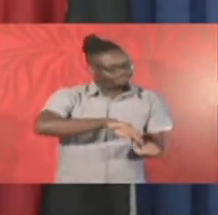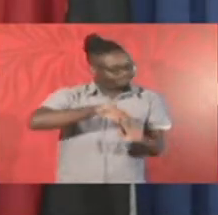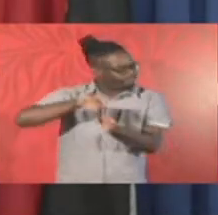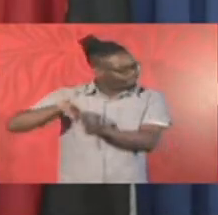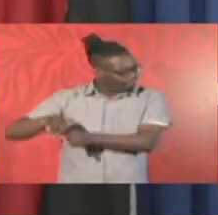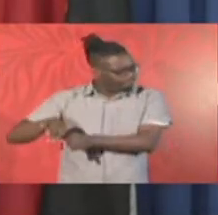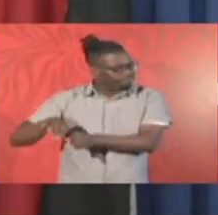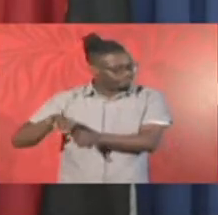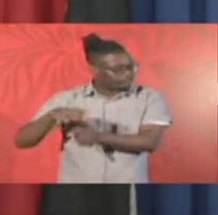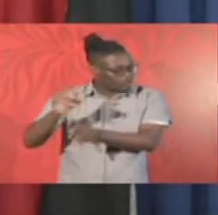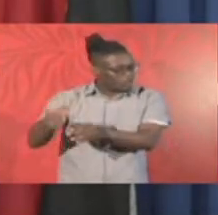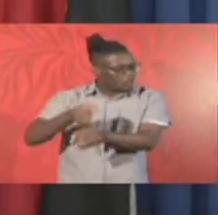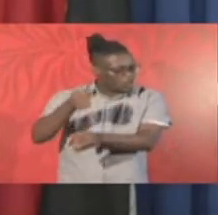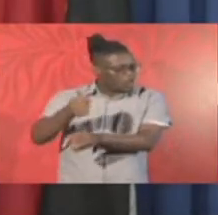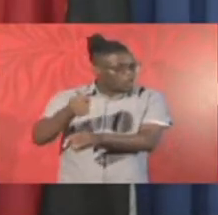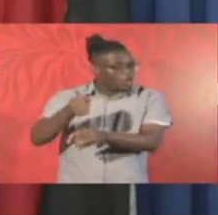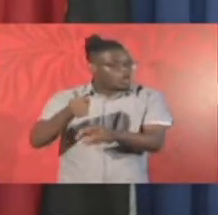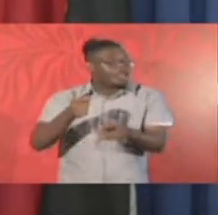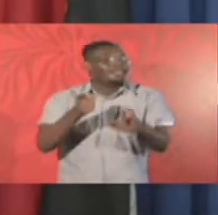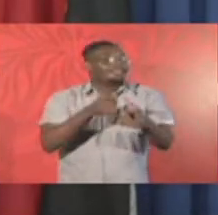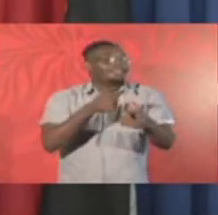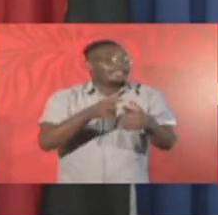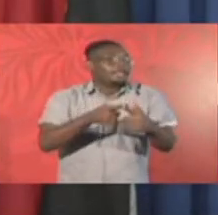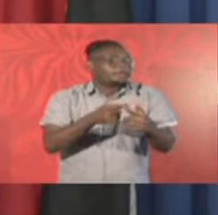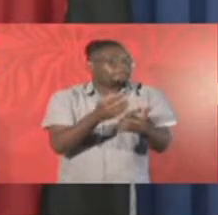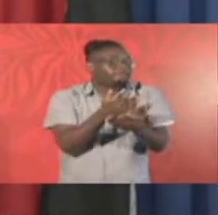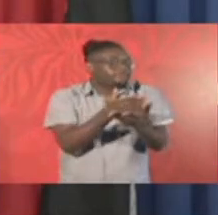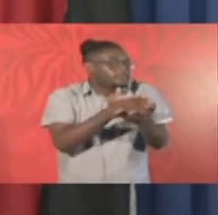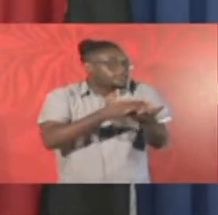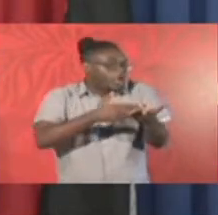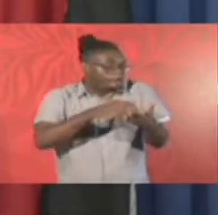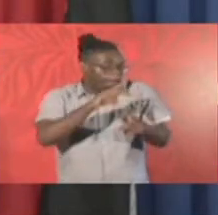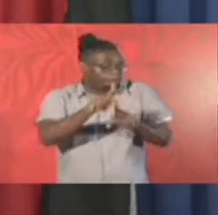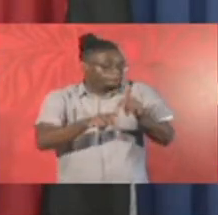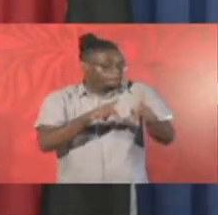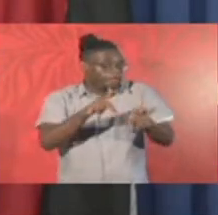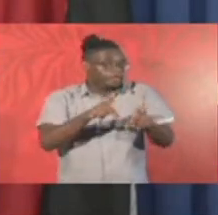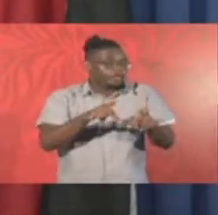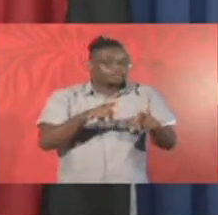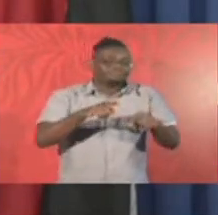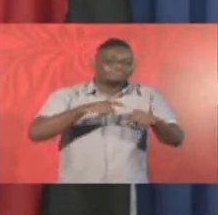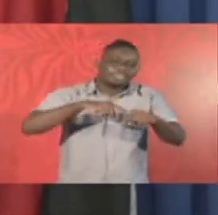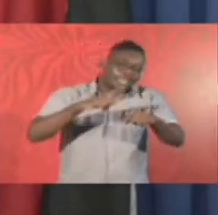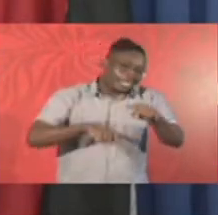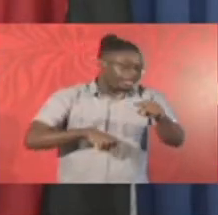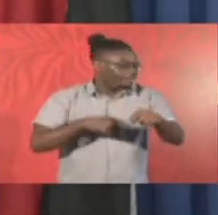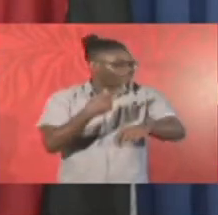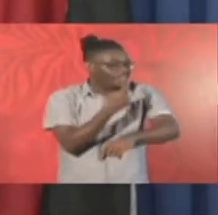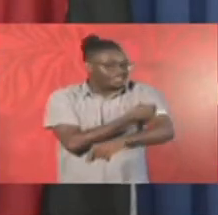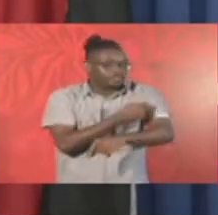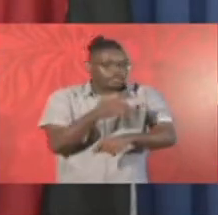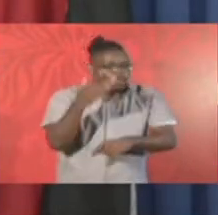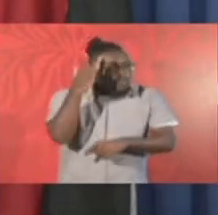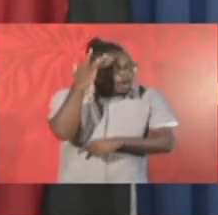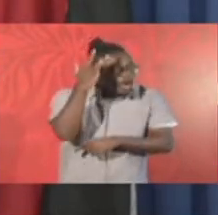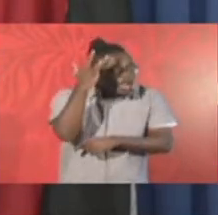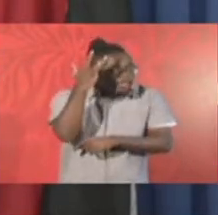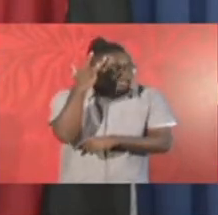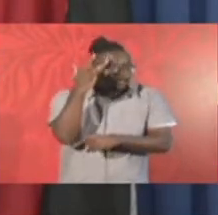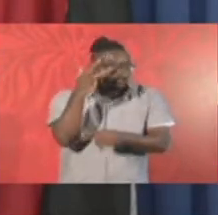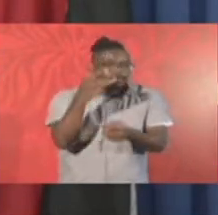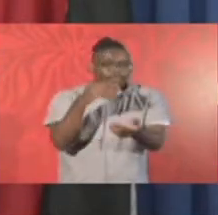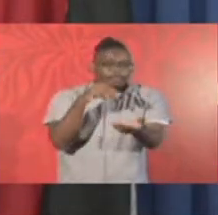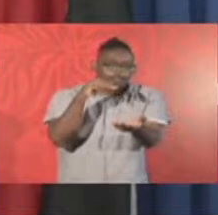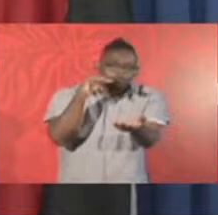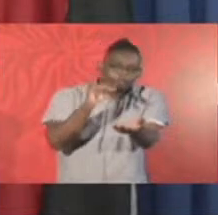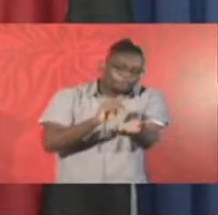number of people who may even want to be vaccinated, but they do have good reasons not to be, largely because of medical and other considerations. But